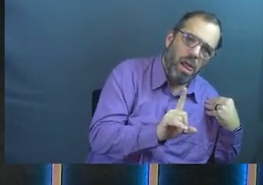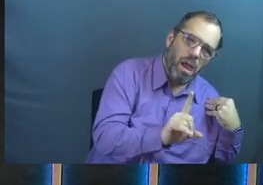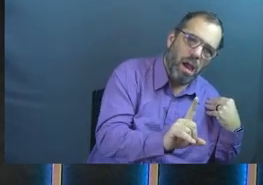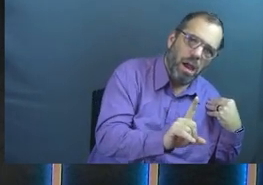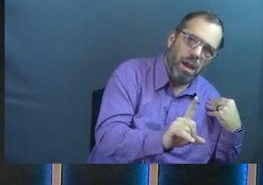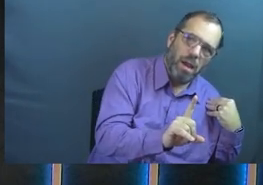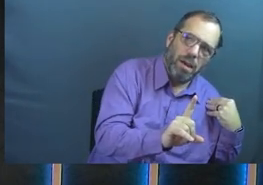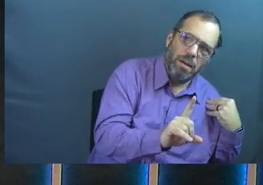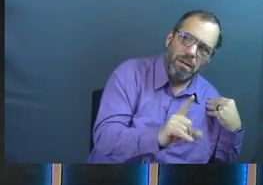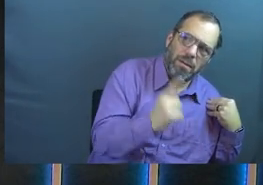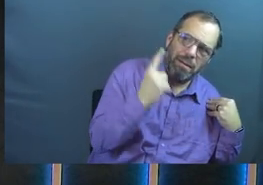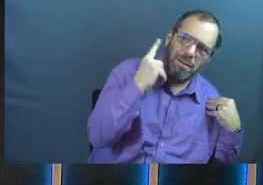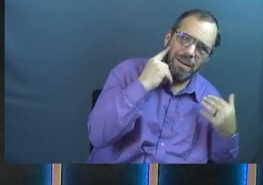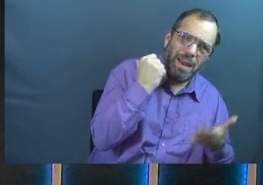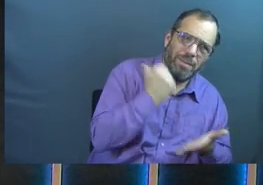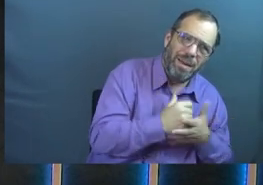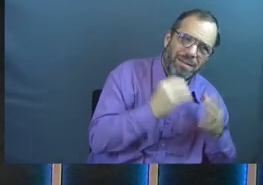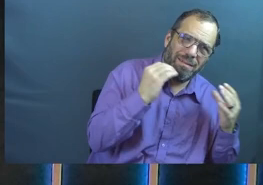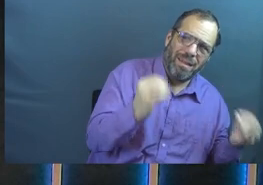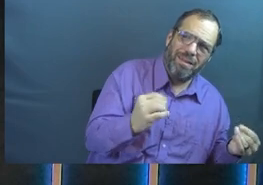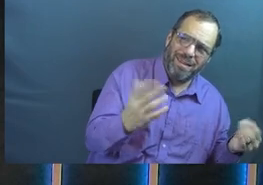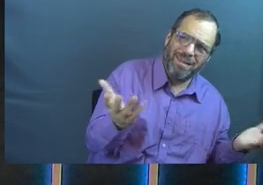I didn't get any amens there.